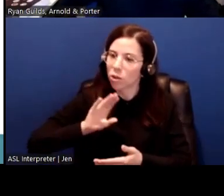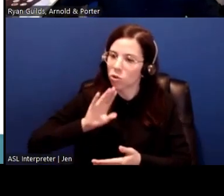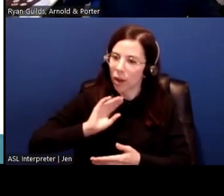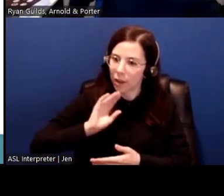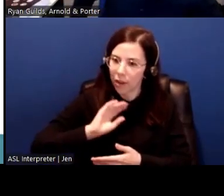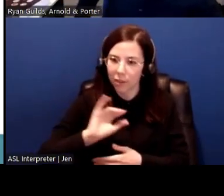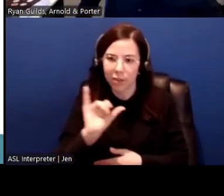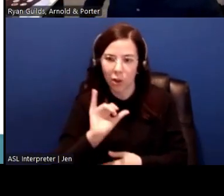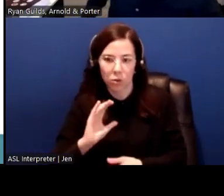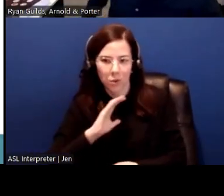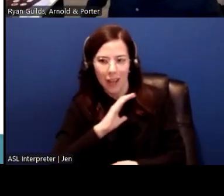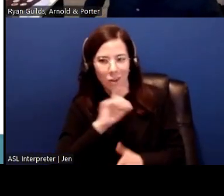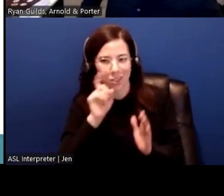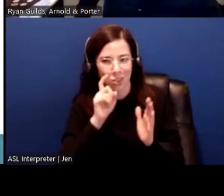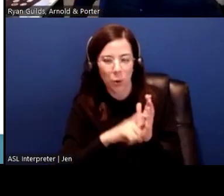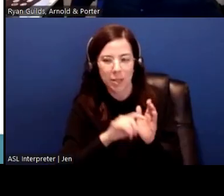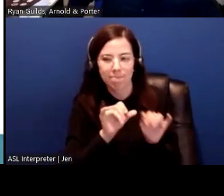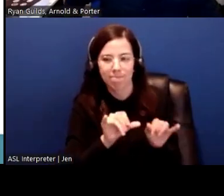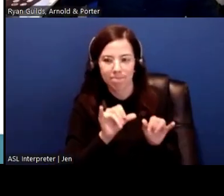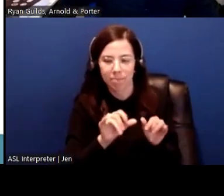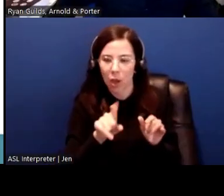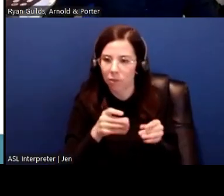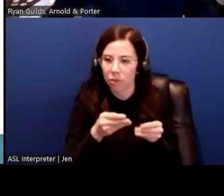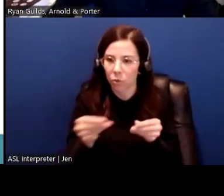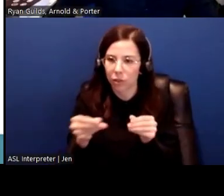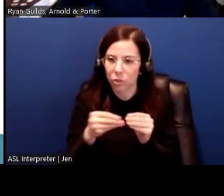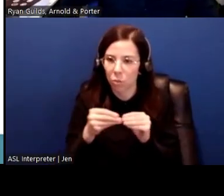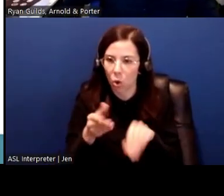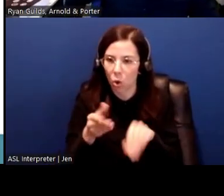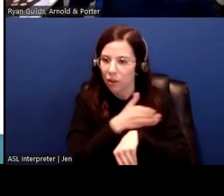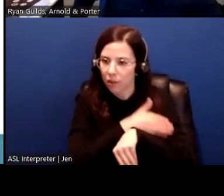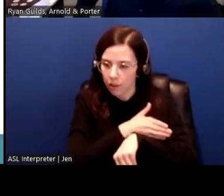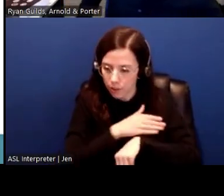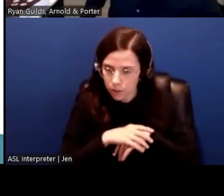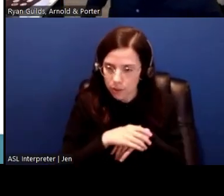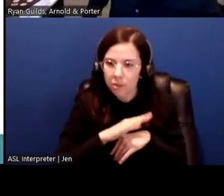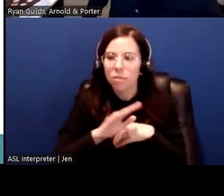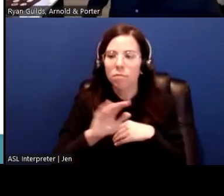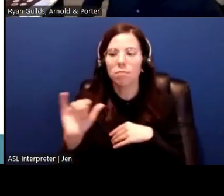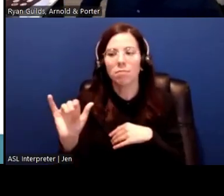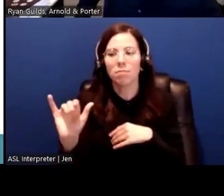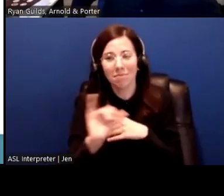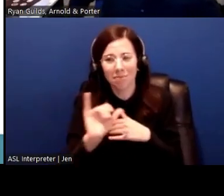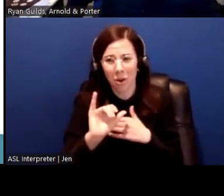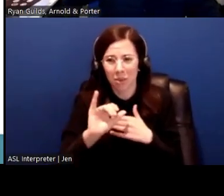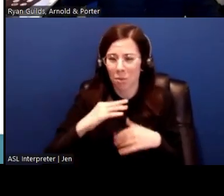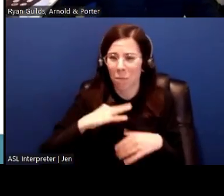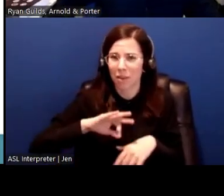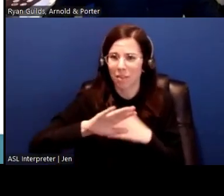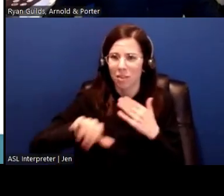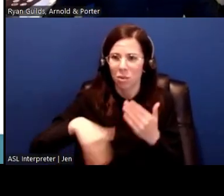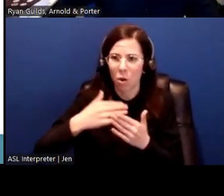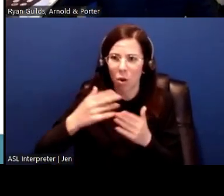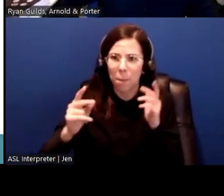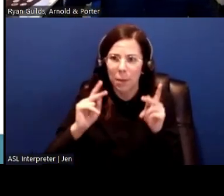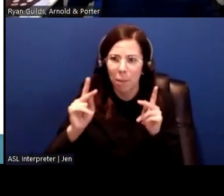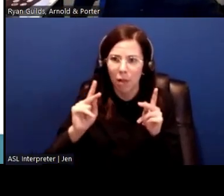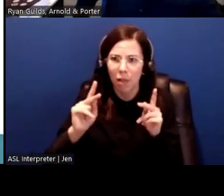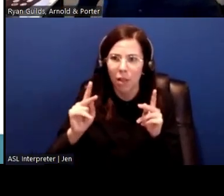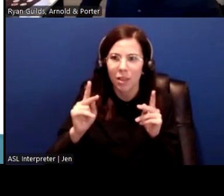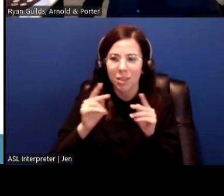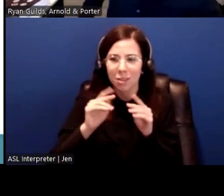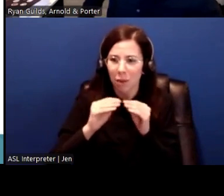has identified them being more efficient in this space. Obviously, it's in everyone's best interest that there be an efficient and